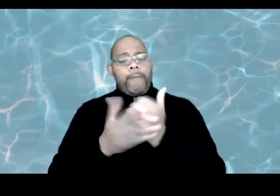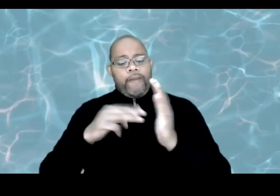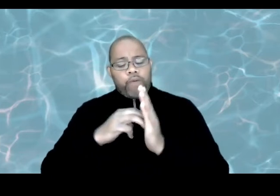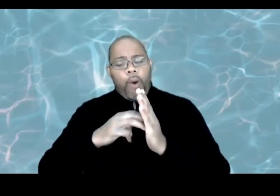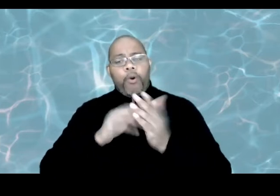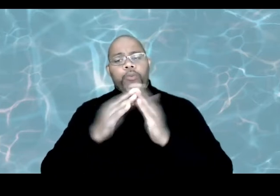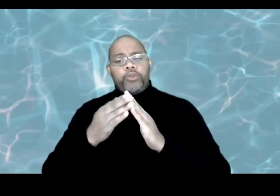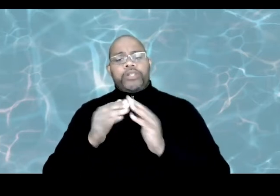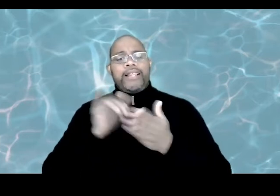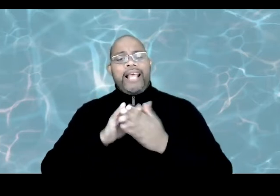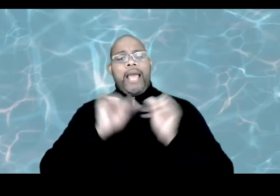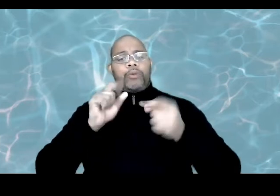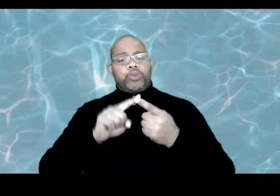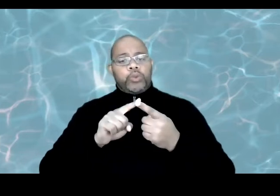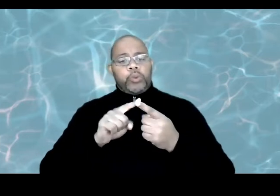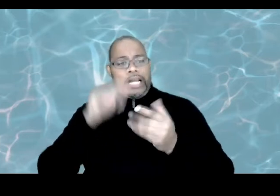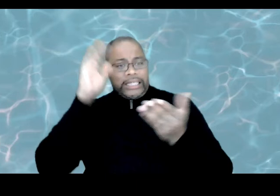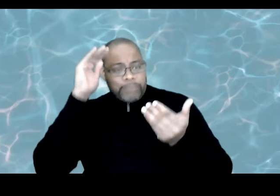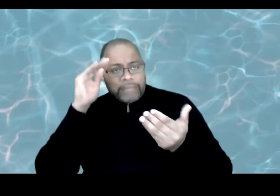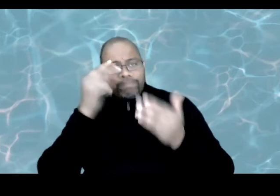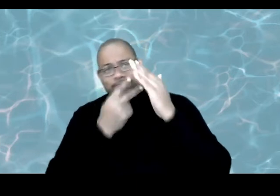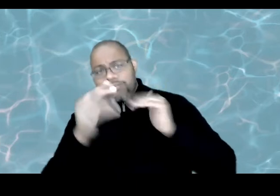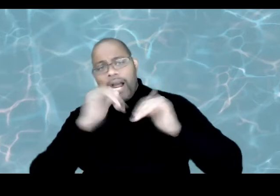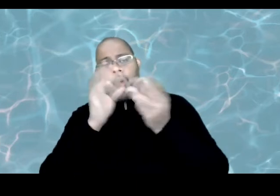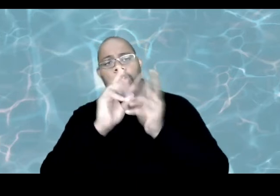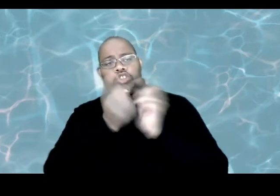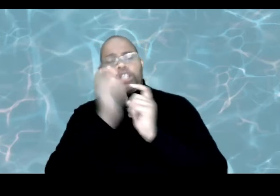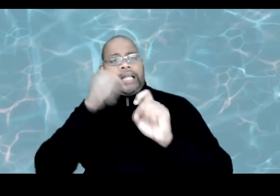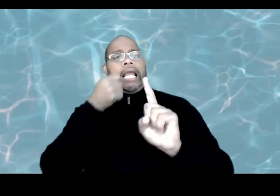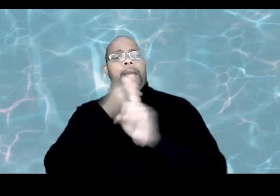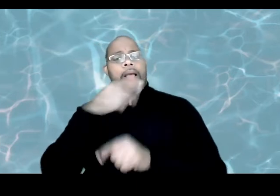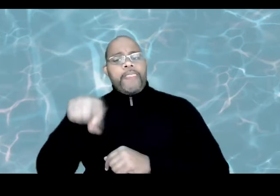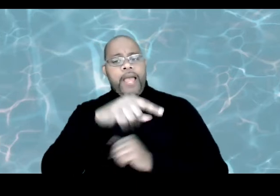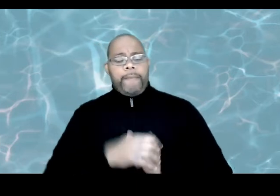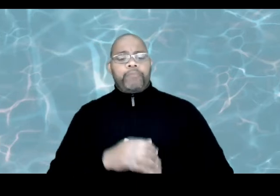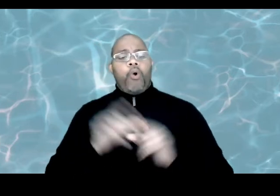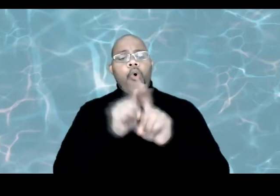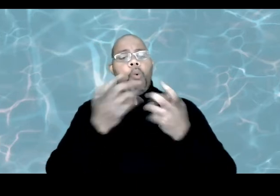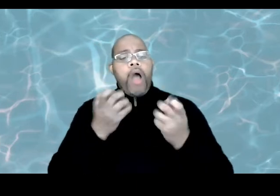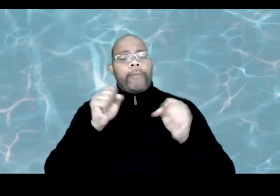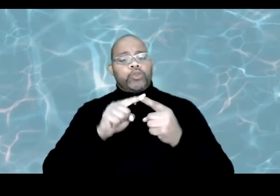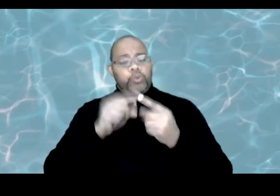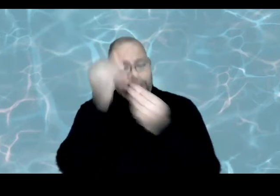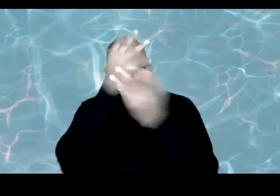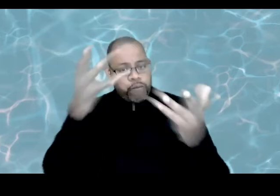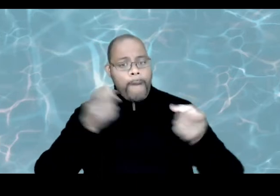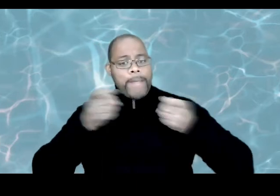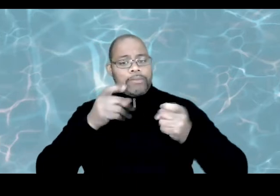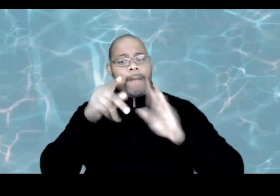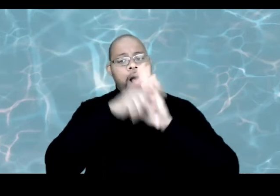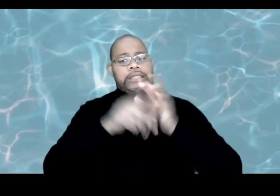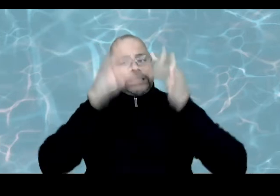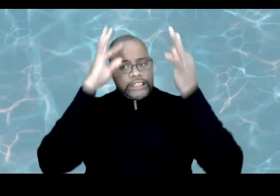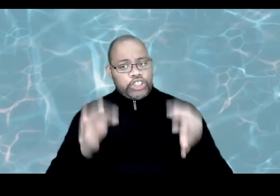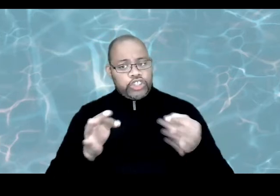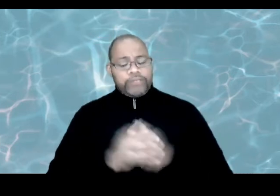the vulnerable communities that are being able to anticipate how climate change will impact them. And also we want to be able to inform management